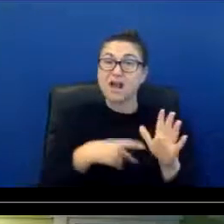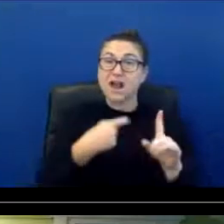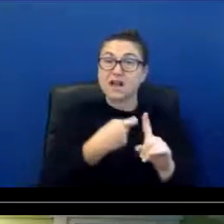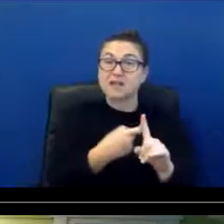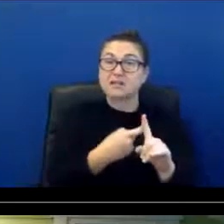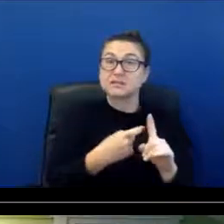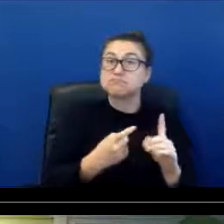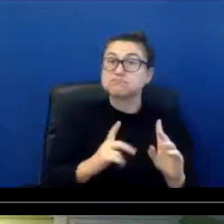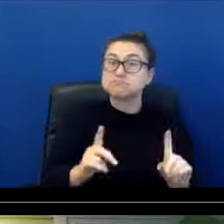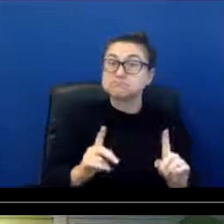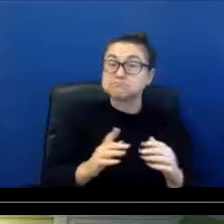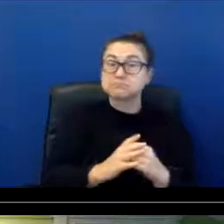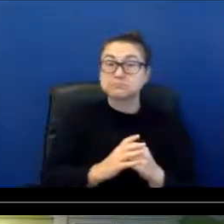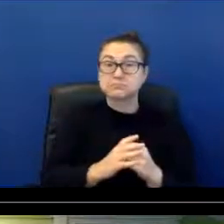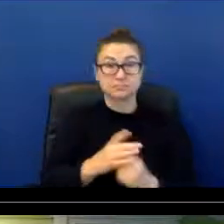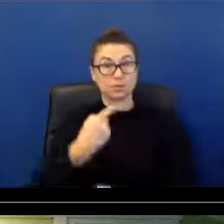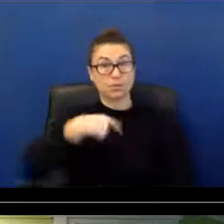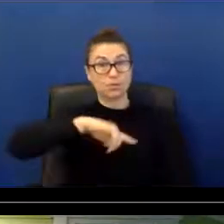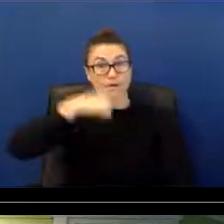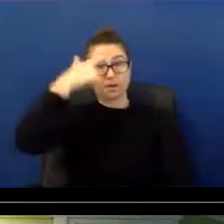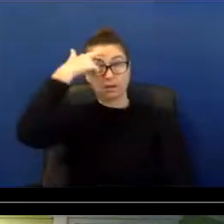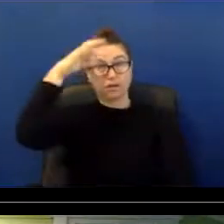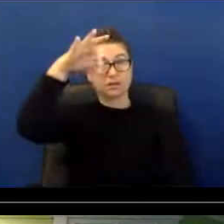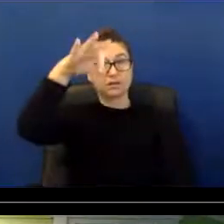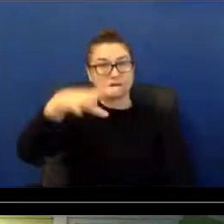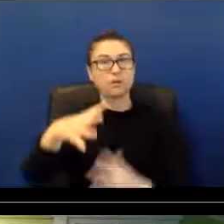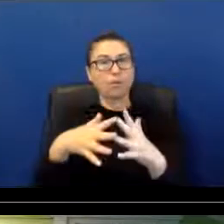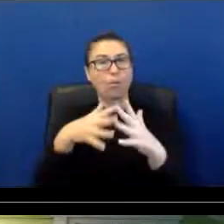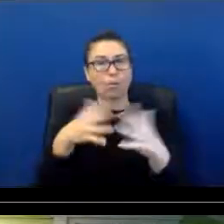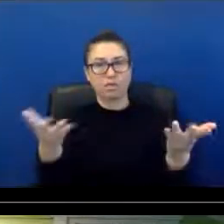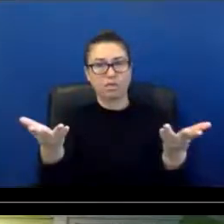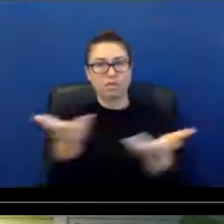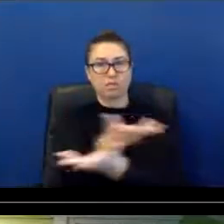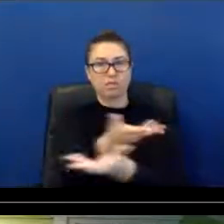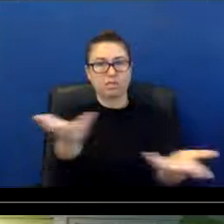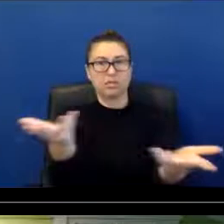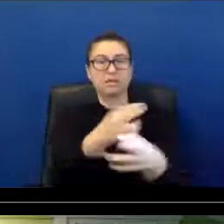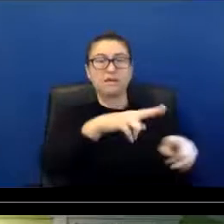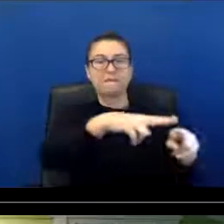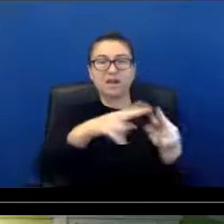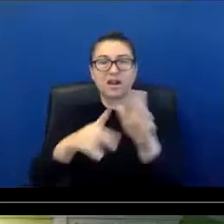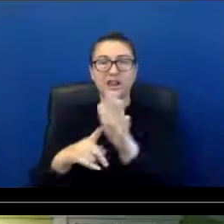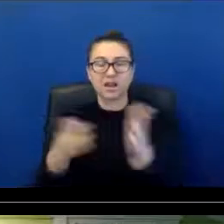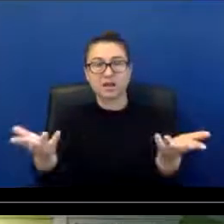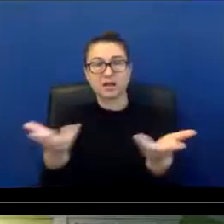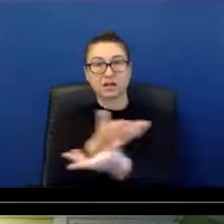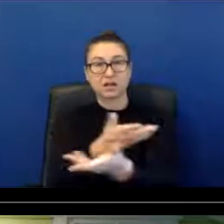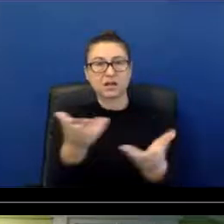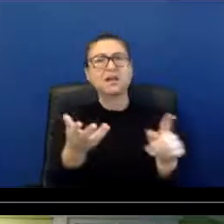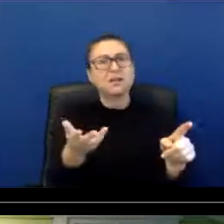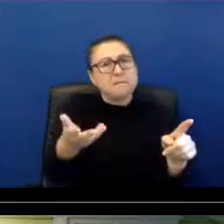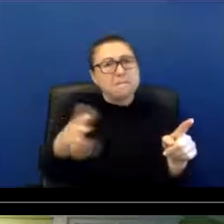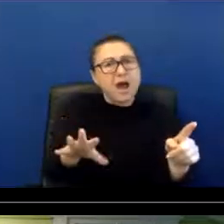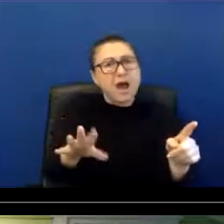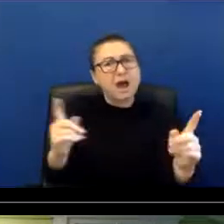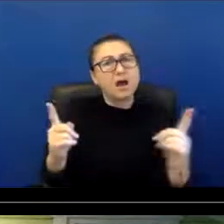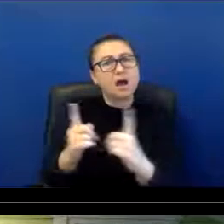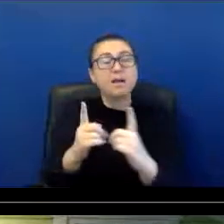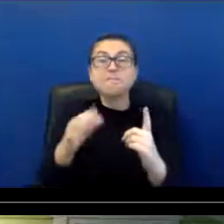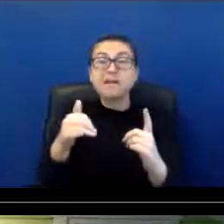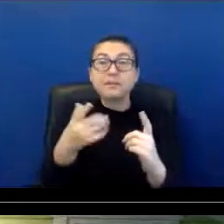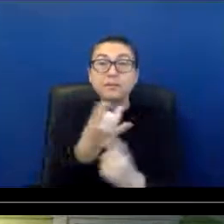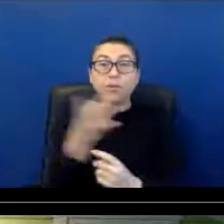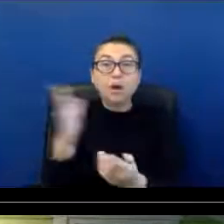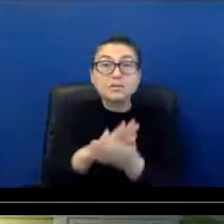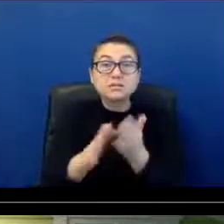What we would suggest is talk to his neighbour first. He's done that. He may need to have a series of conversations